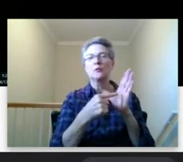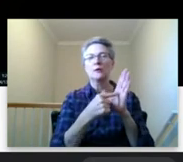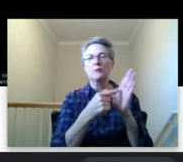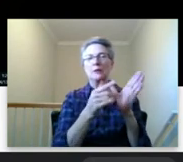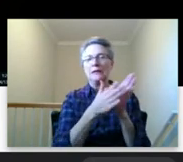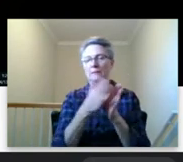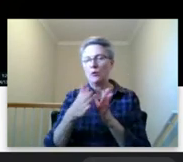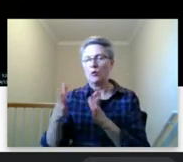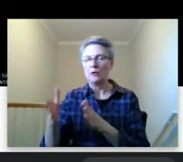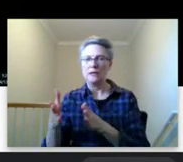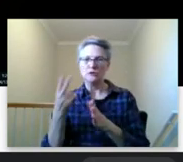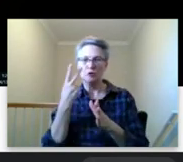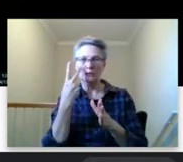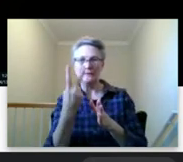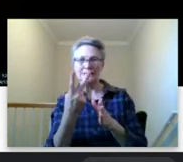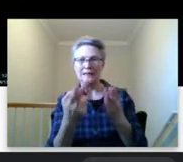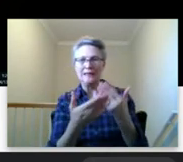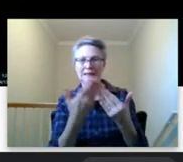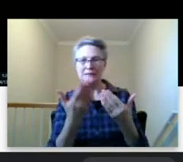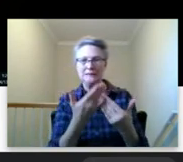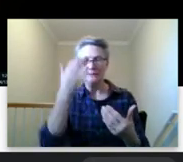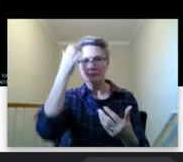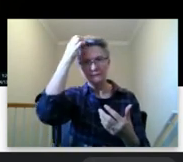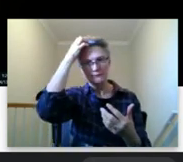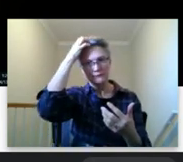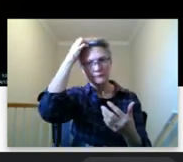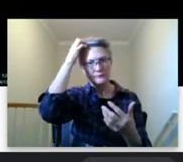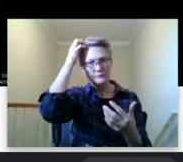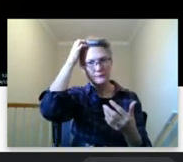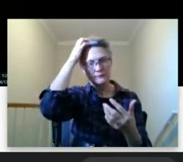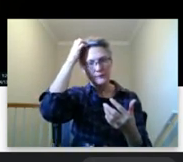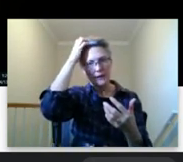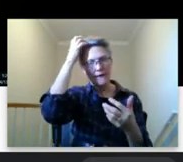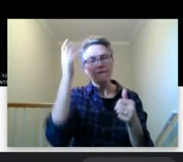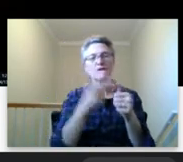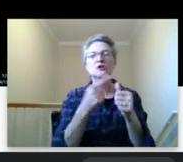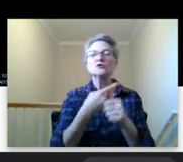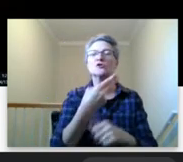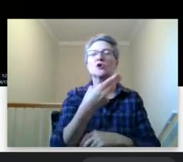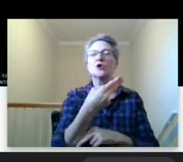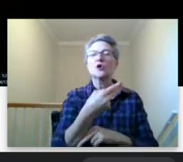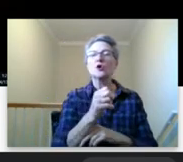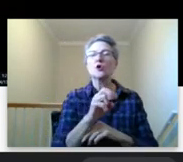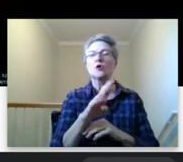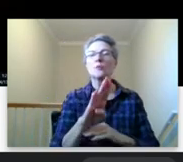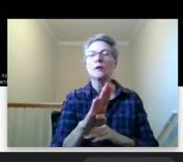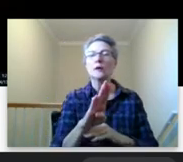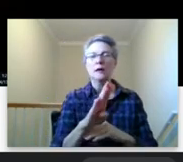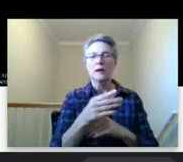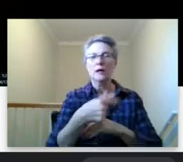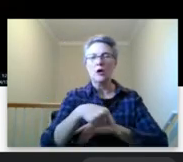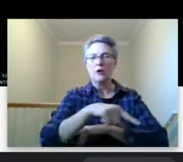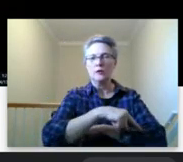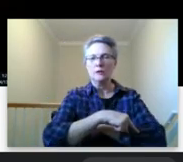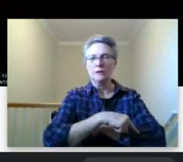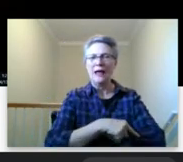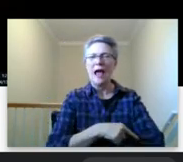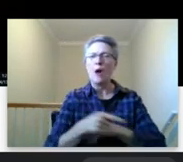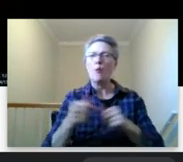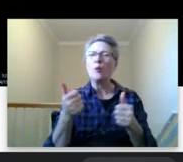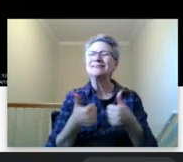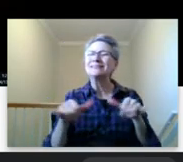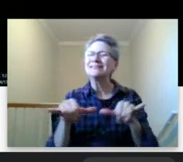working. So let's start by just thinking about the herb garden on its own. Let's figure out the dimensions of that herb garden so that we